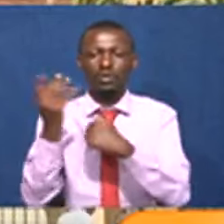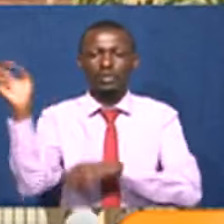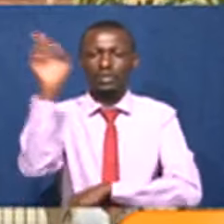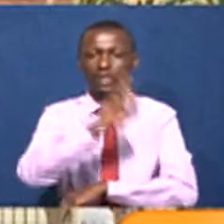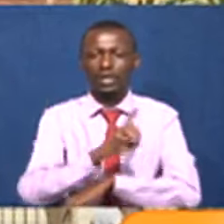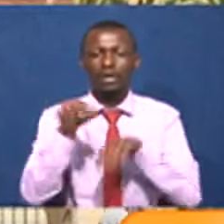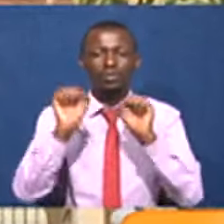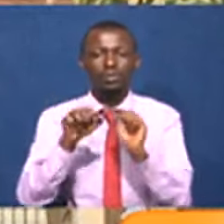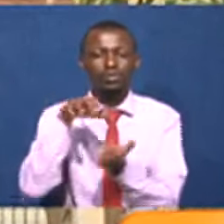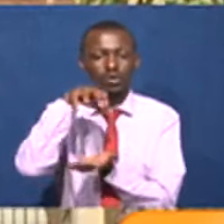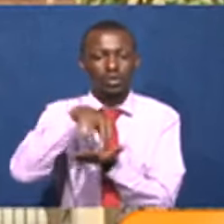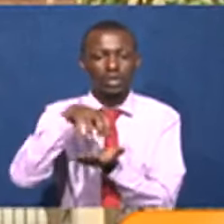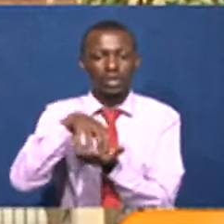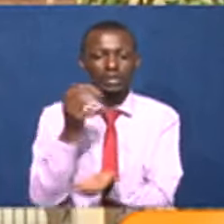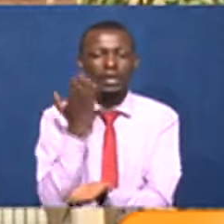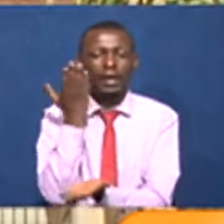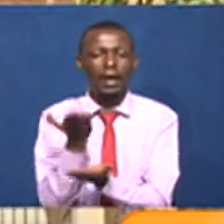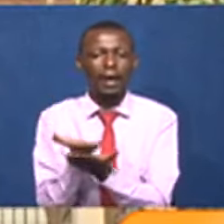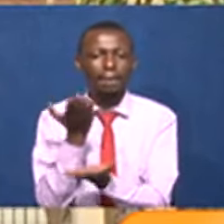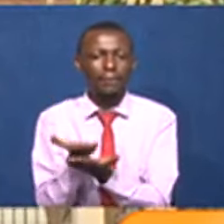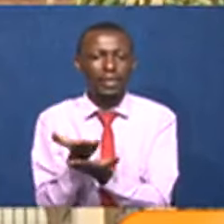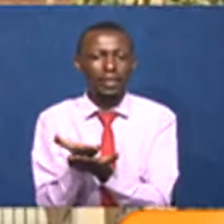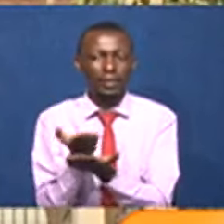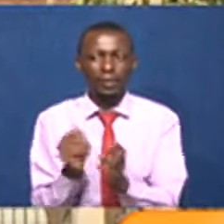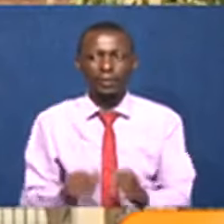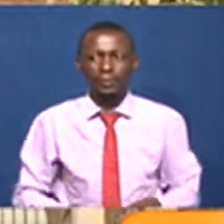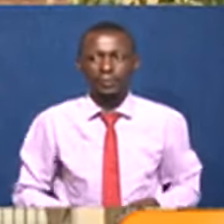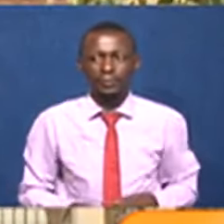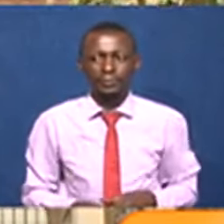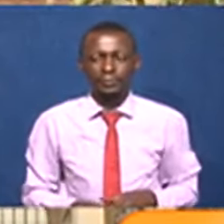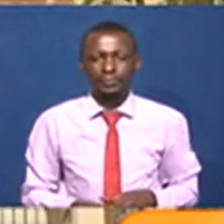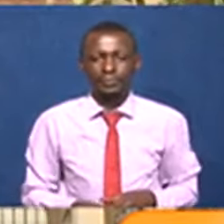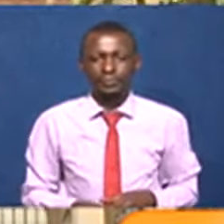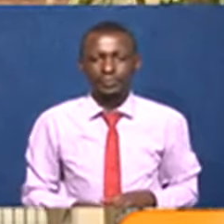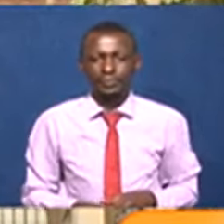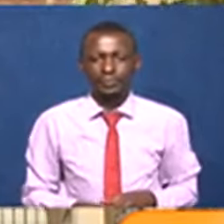window to appeal. Ben Kirui, Citizen TV, Nairobi.